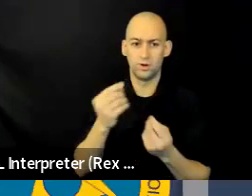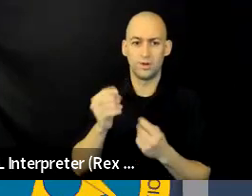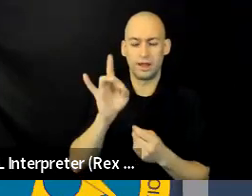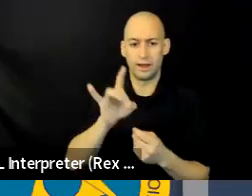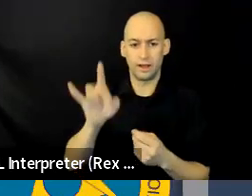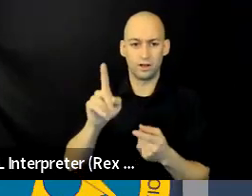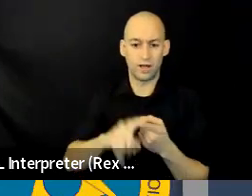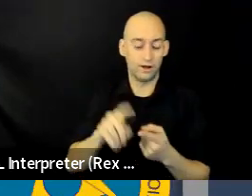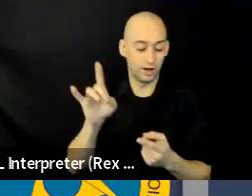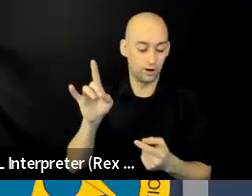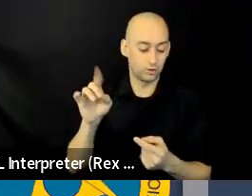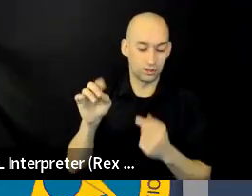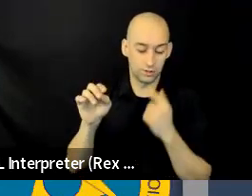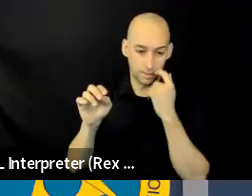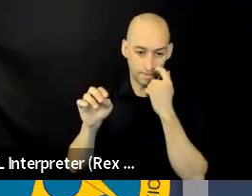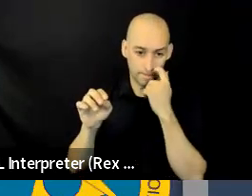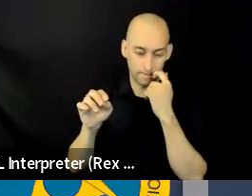to 109, please.